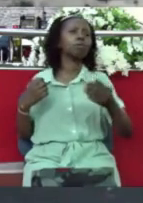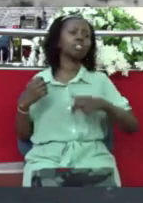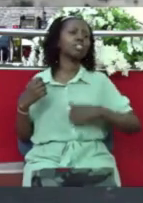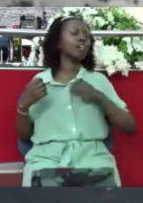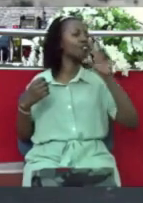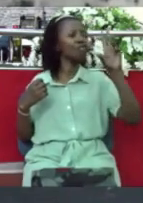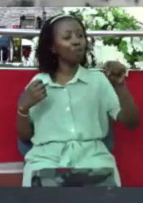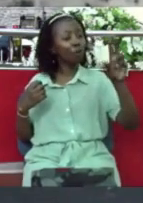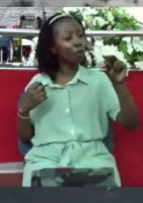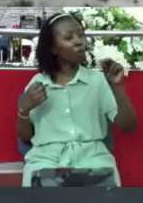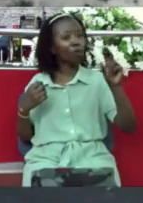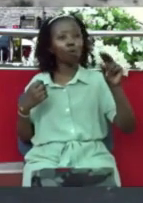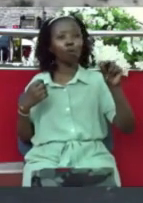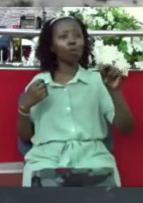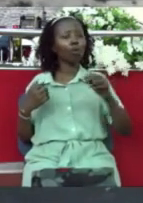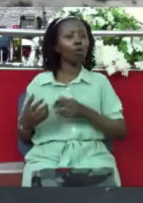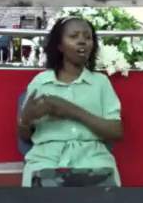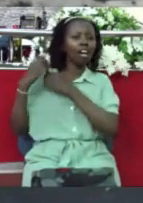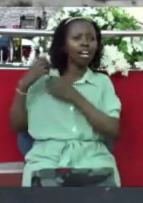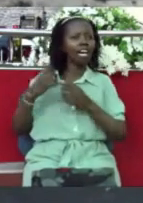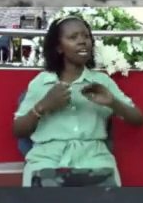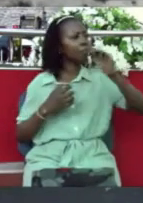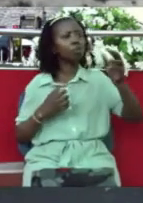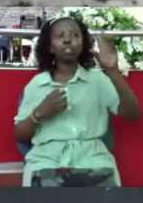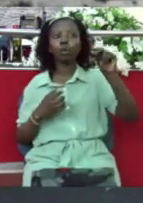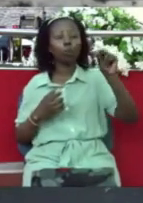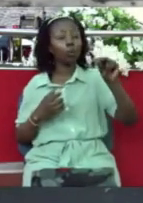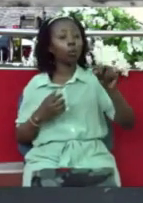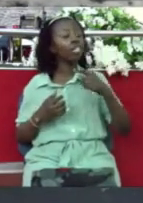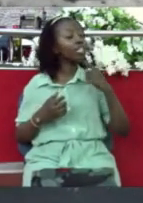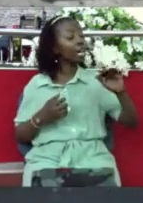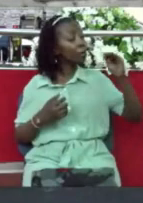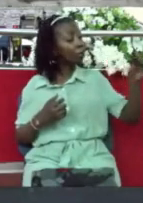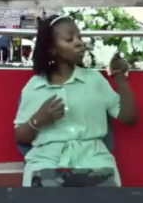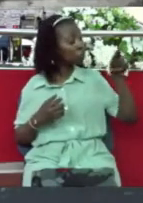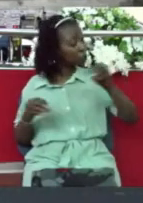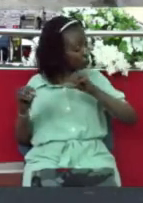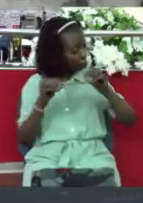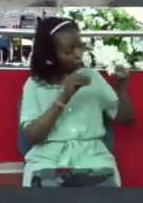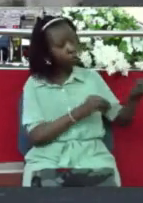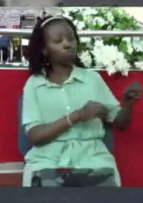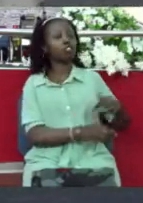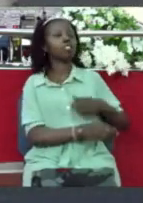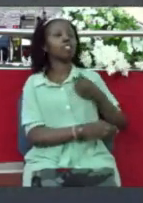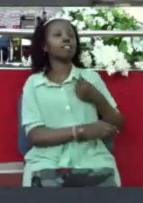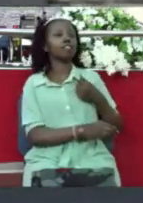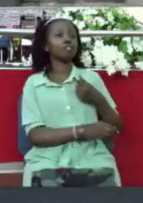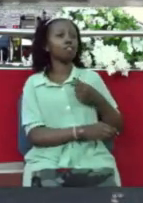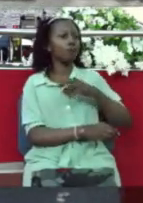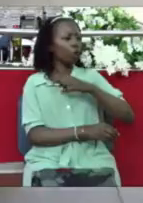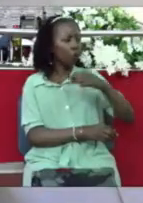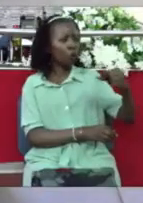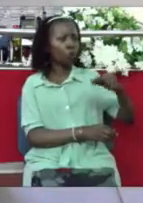Wachana nayo. And go and put wachana nayo. Ambia mulima, wewe hama. Tell the mountain you we enda ujitupe.